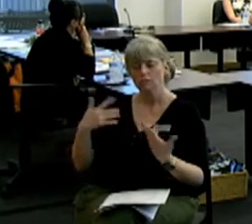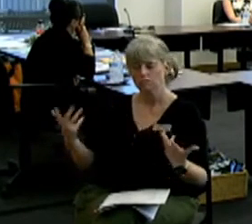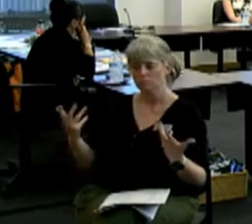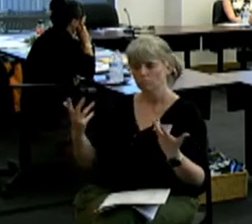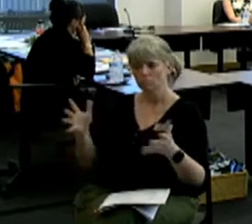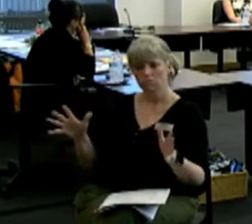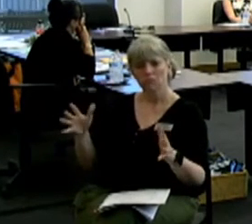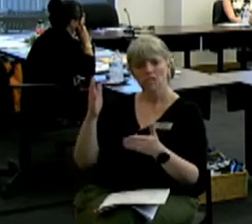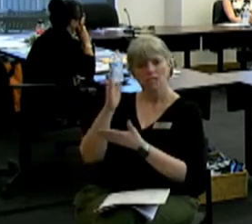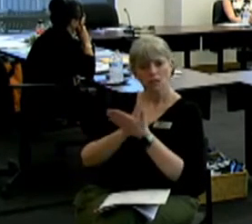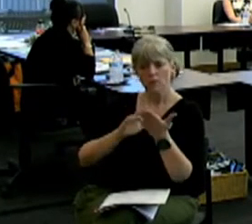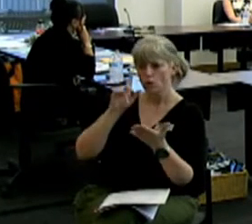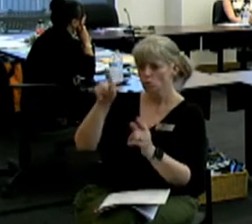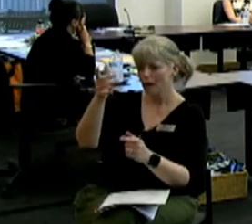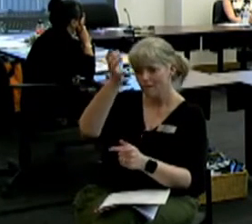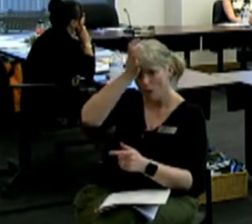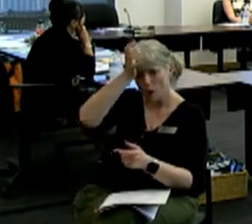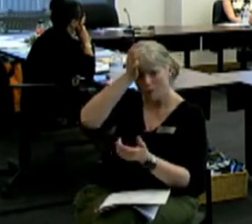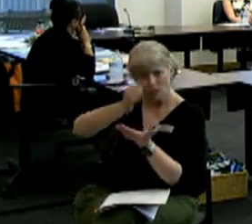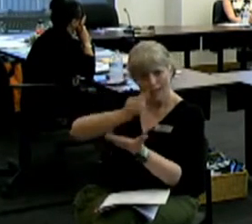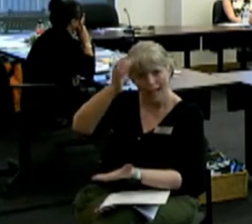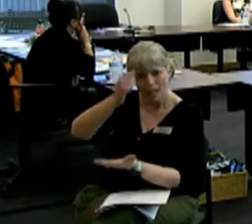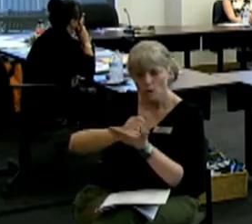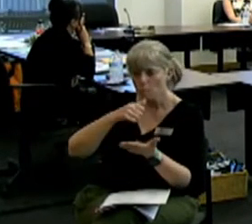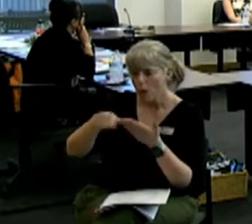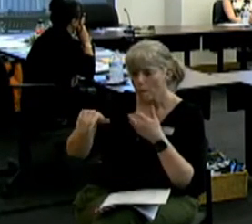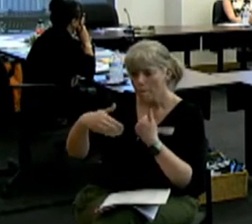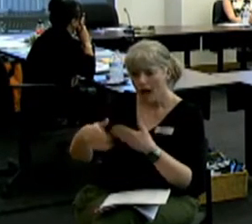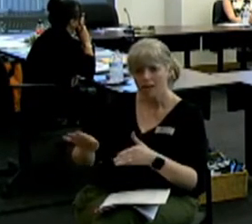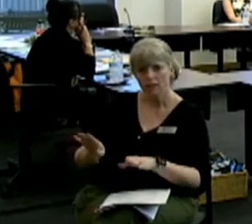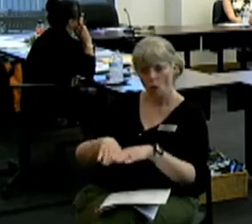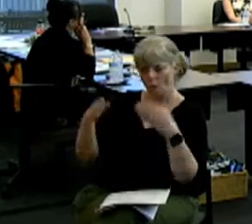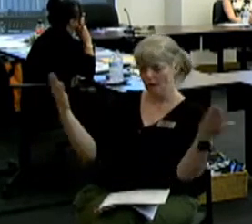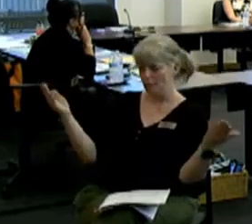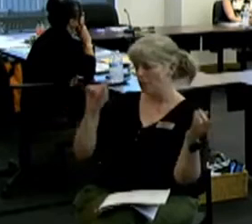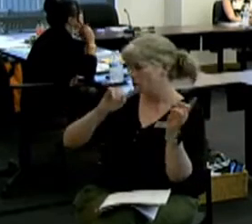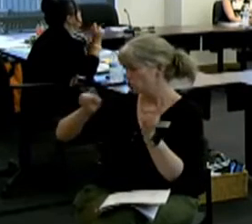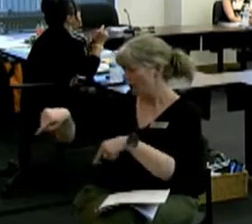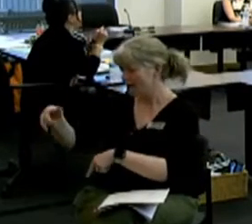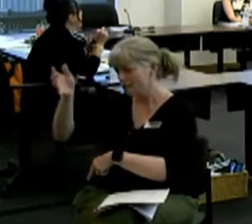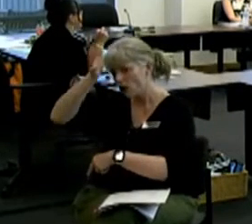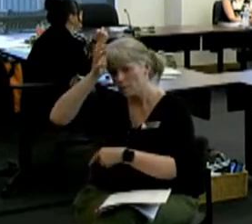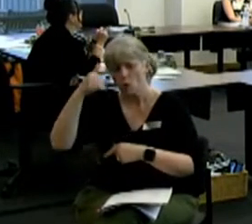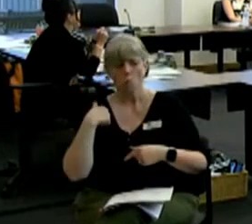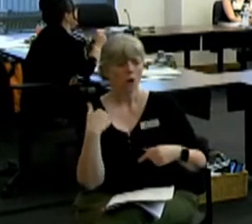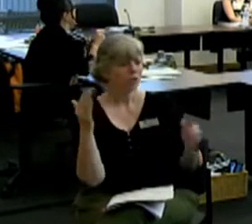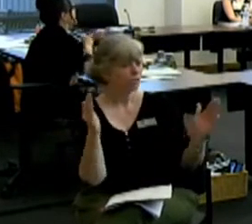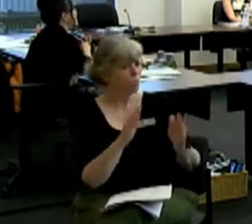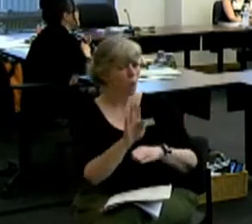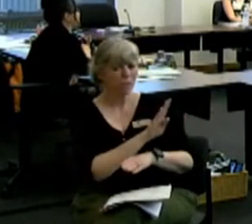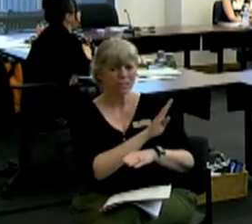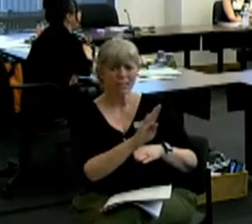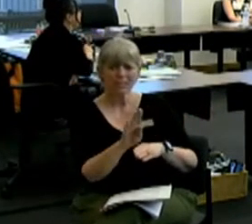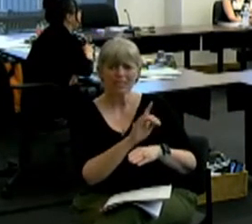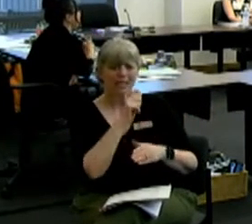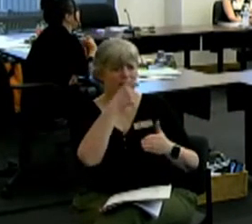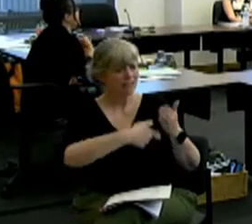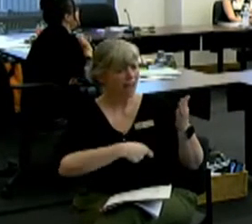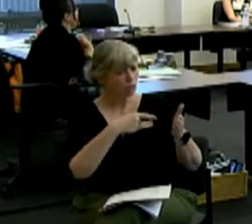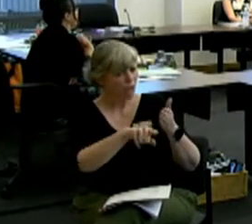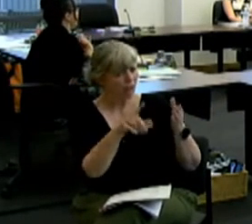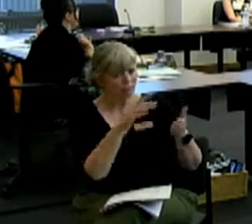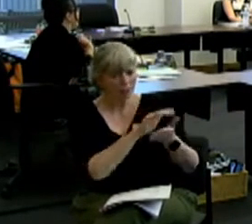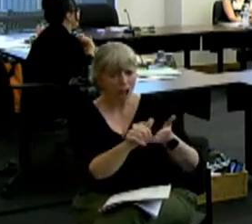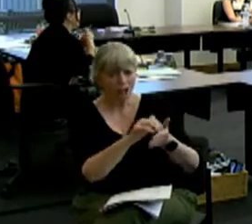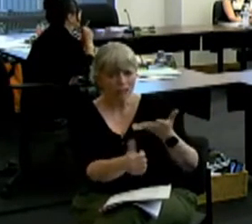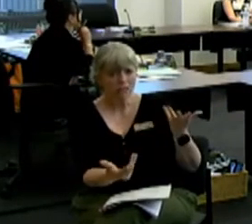business. Some of it goes right in the garbage can at the mailbox. They open it up, it's garbage day, it goes right in there. We We're know small that. businesses, and it's not taxpayer dollars. It doesn't